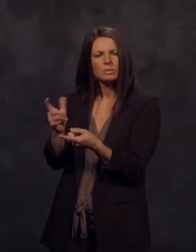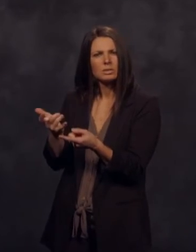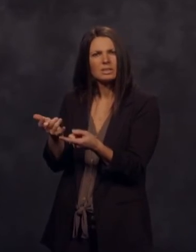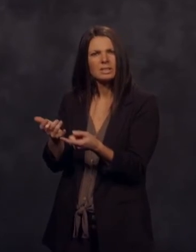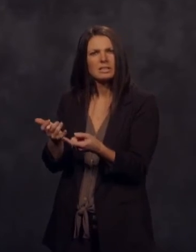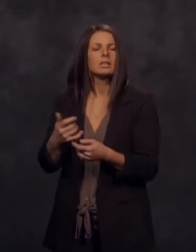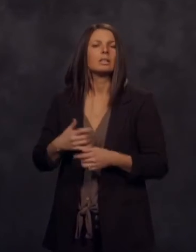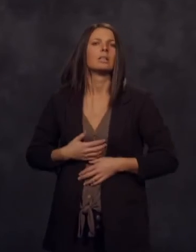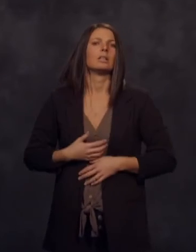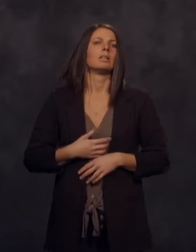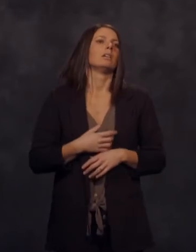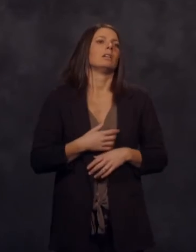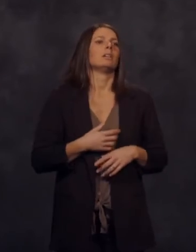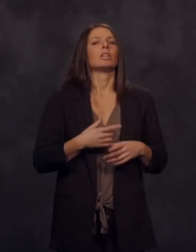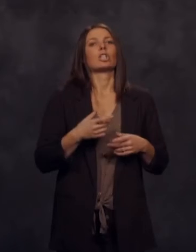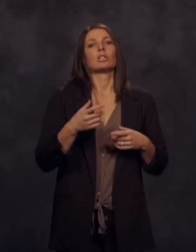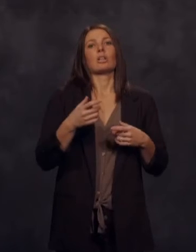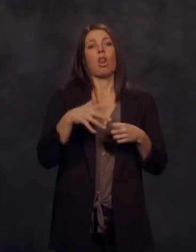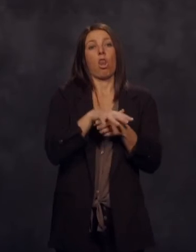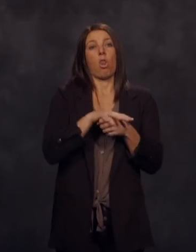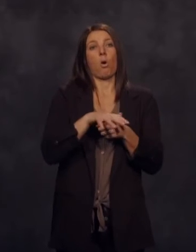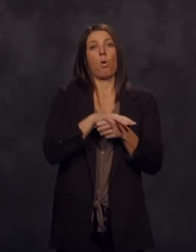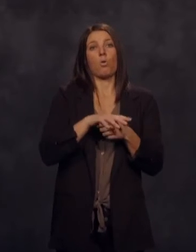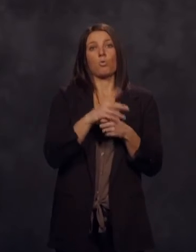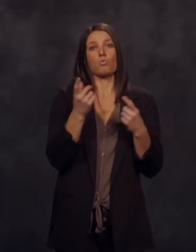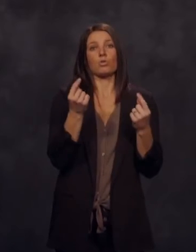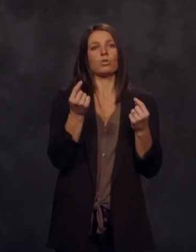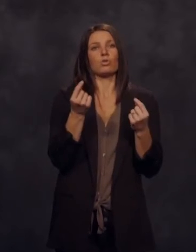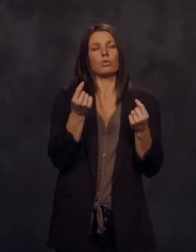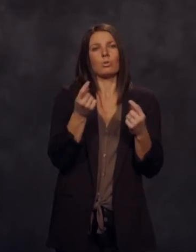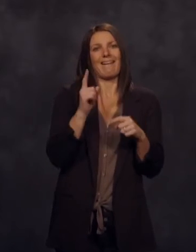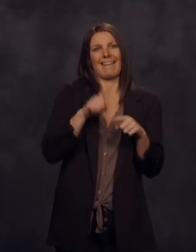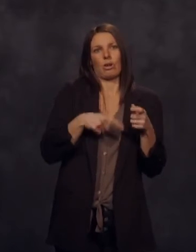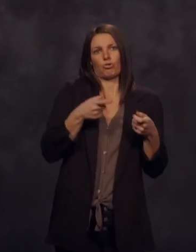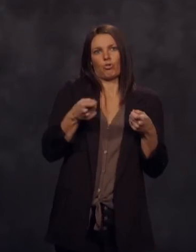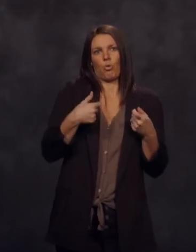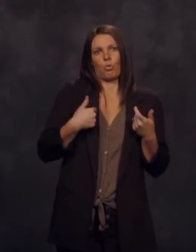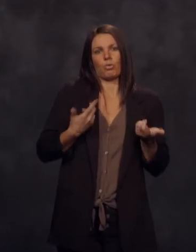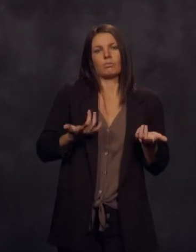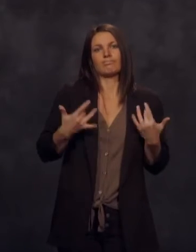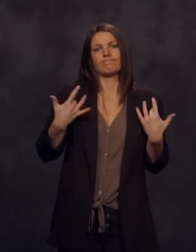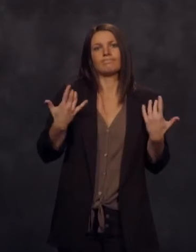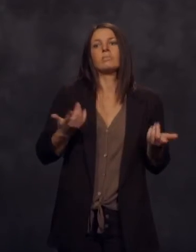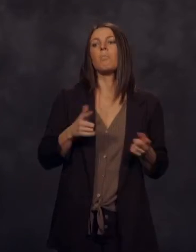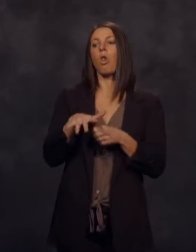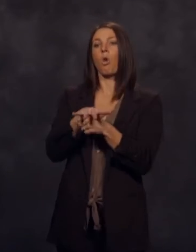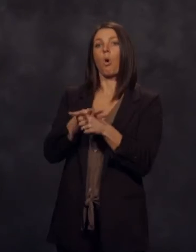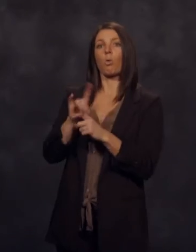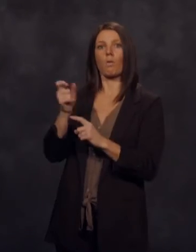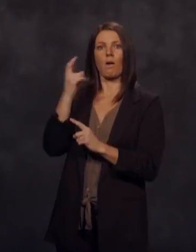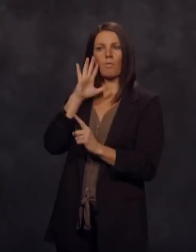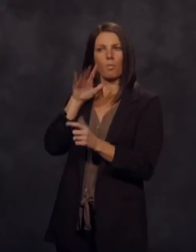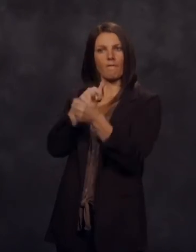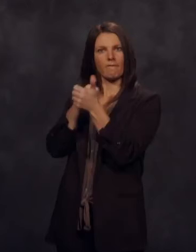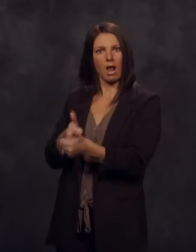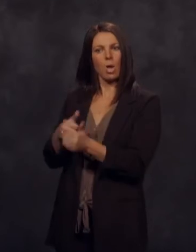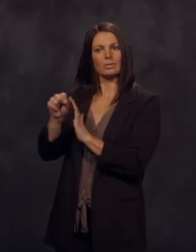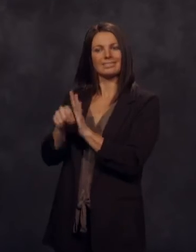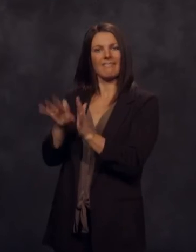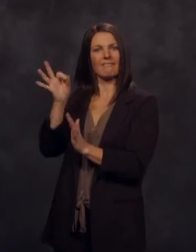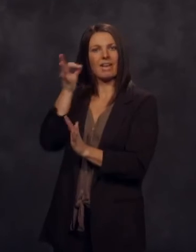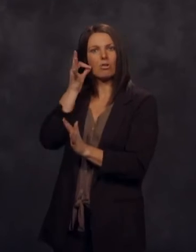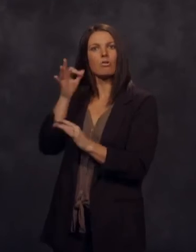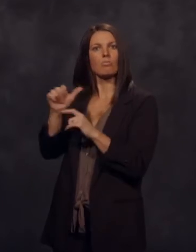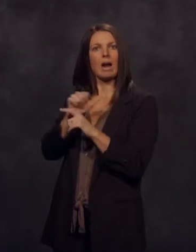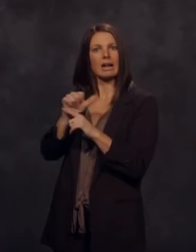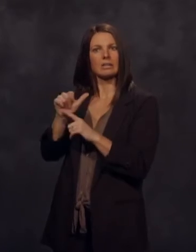particular amount? I can't control what people do at the local level, but as in most cases, the local government follows state and federal practice.